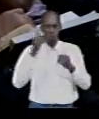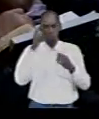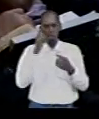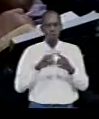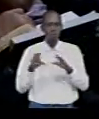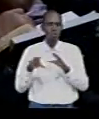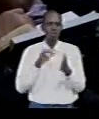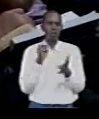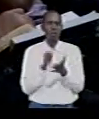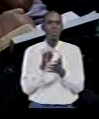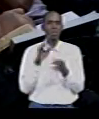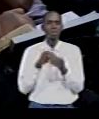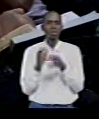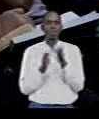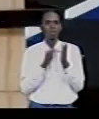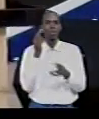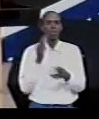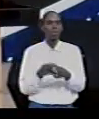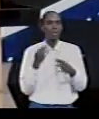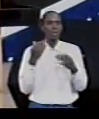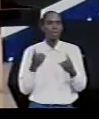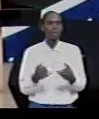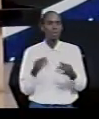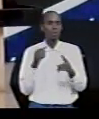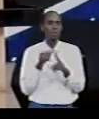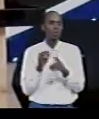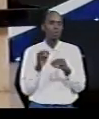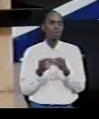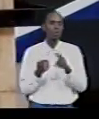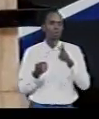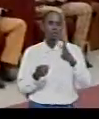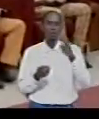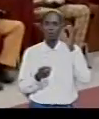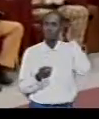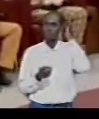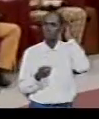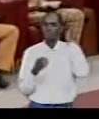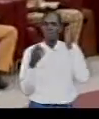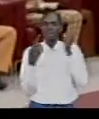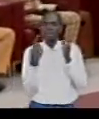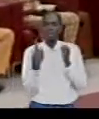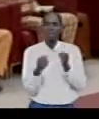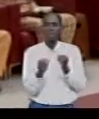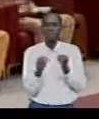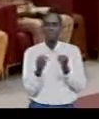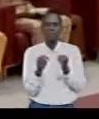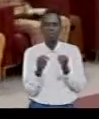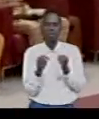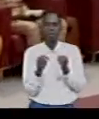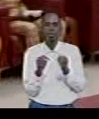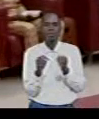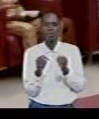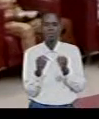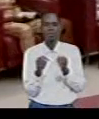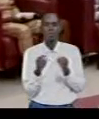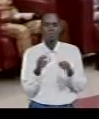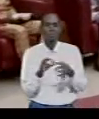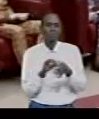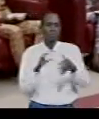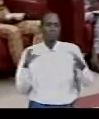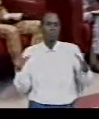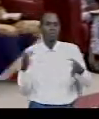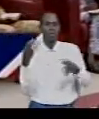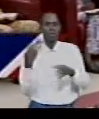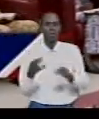now coming to point number two now. Point number two, the discipline of